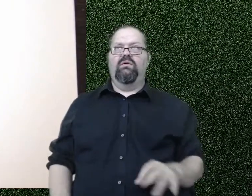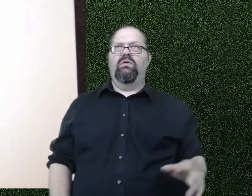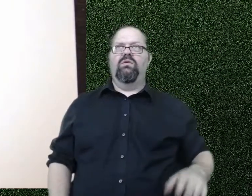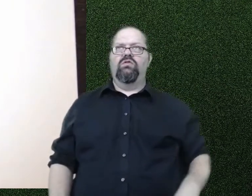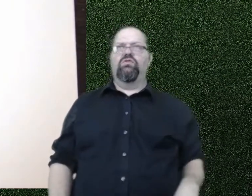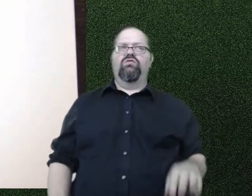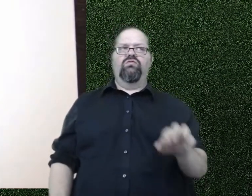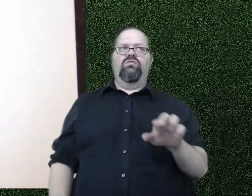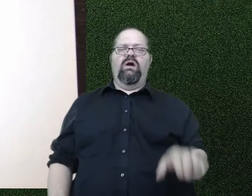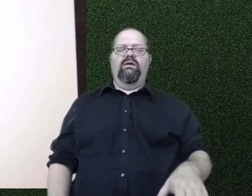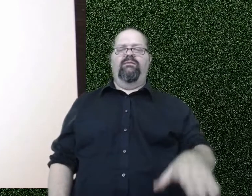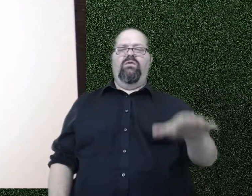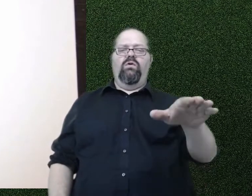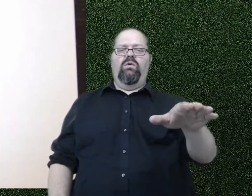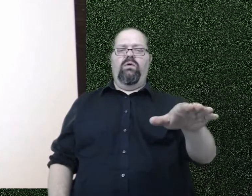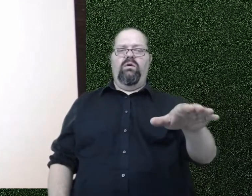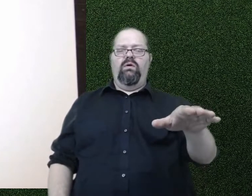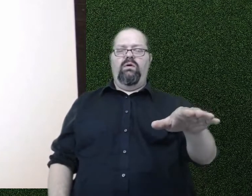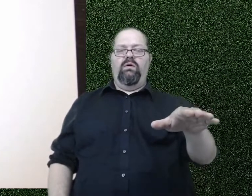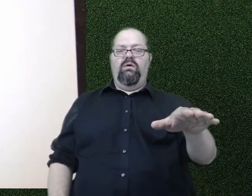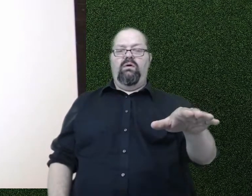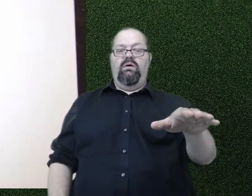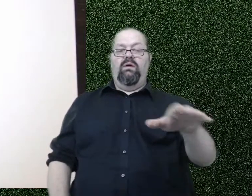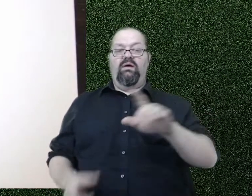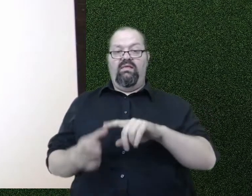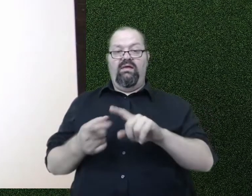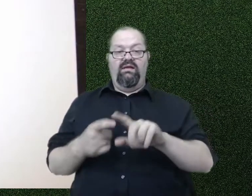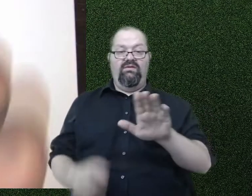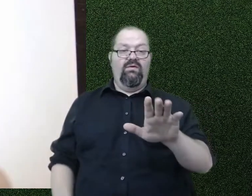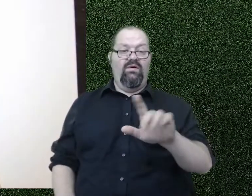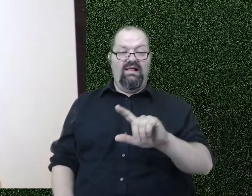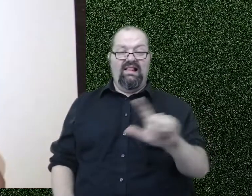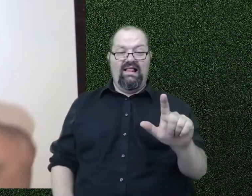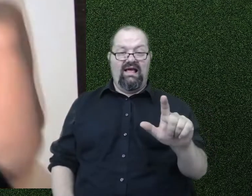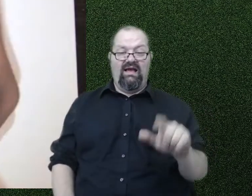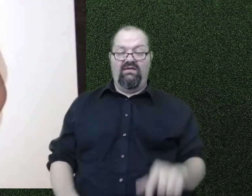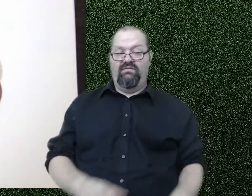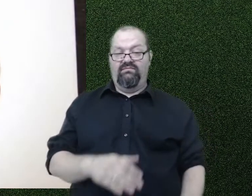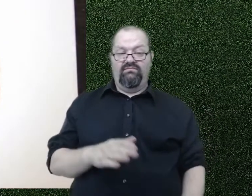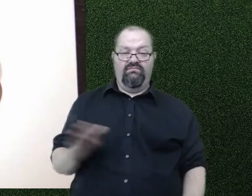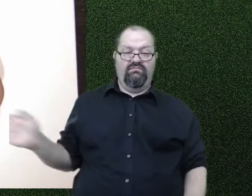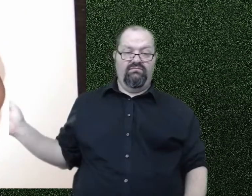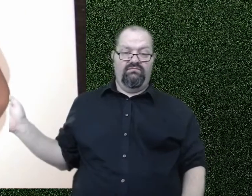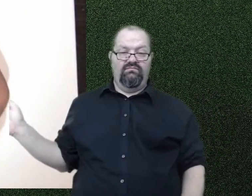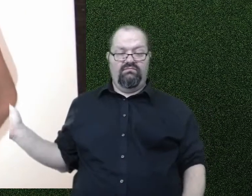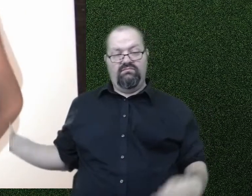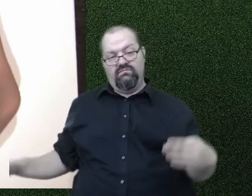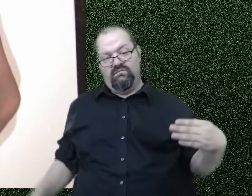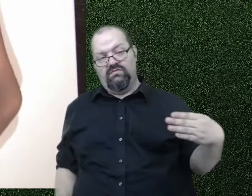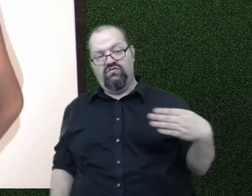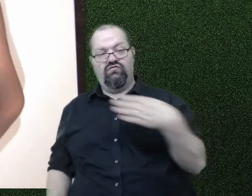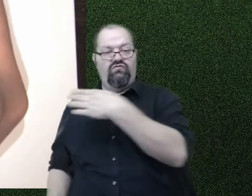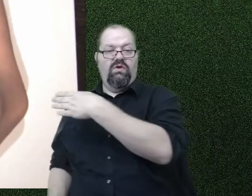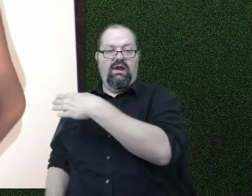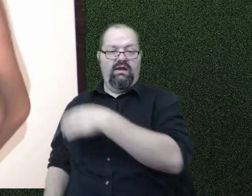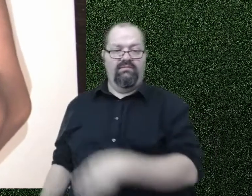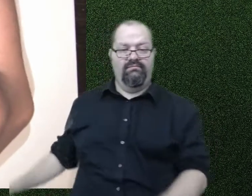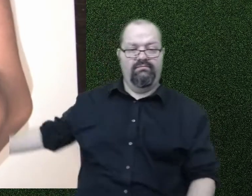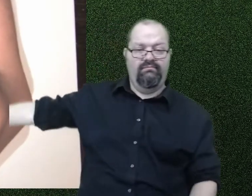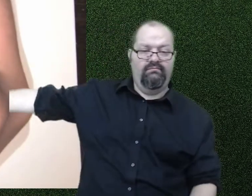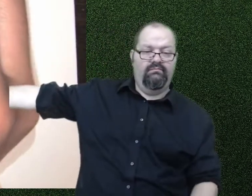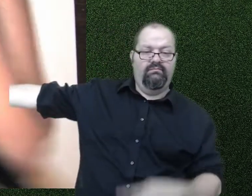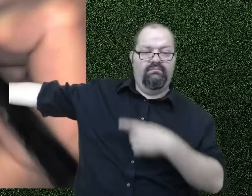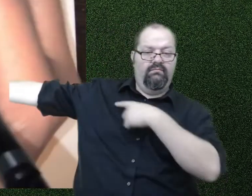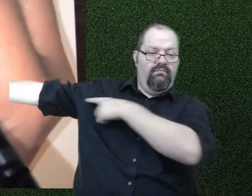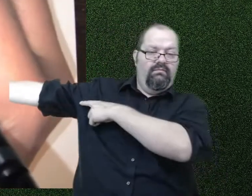right arm going forward, and then your other arm, your left arm, going to your